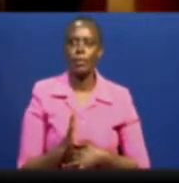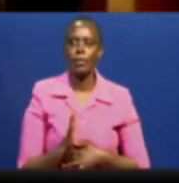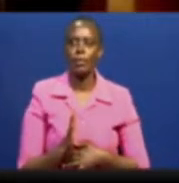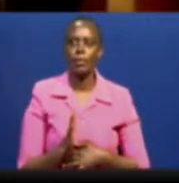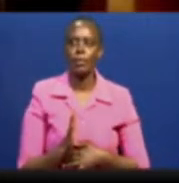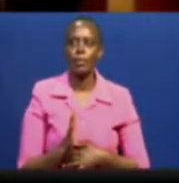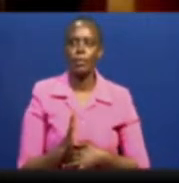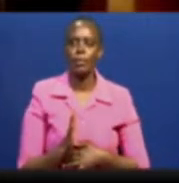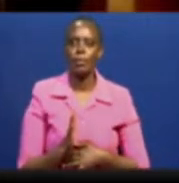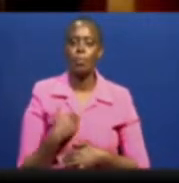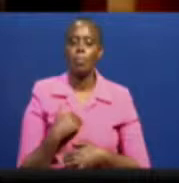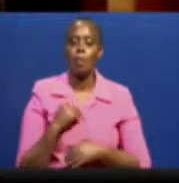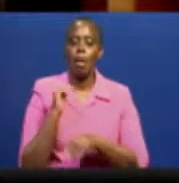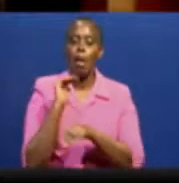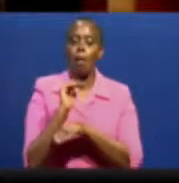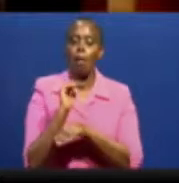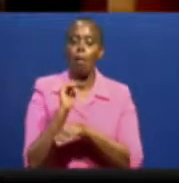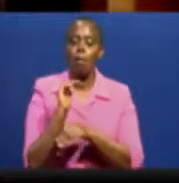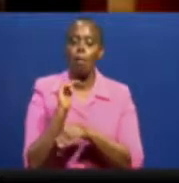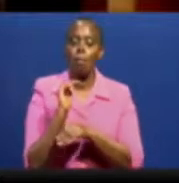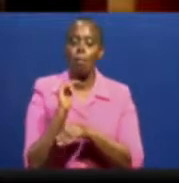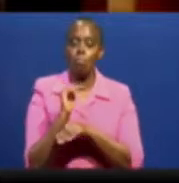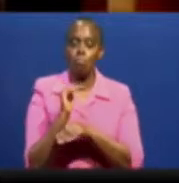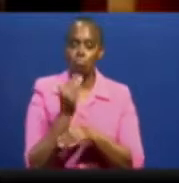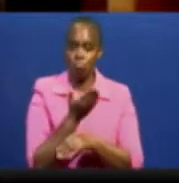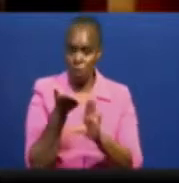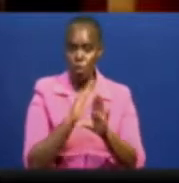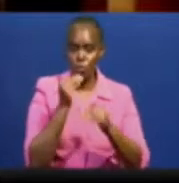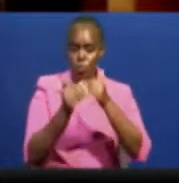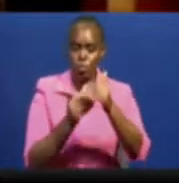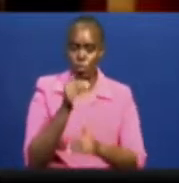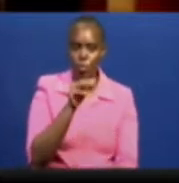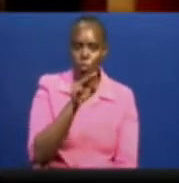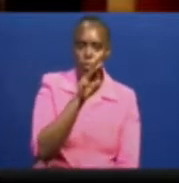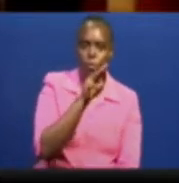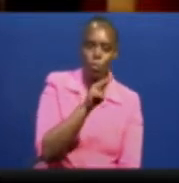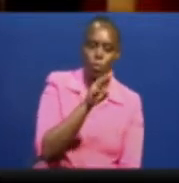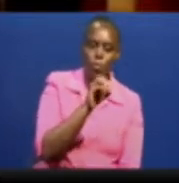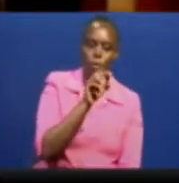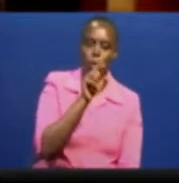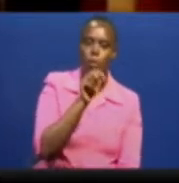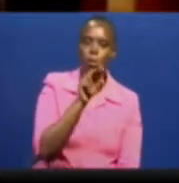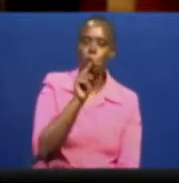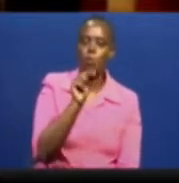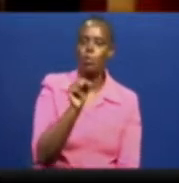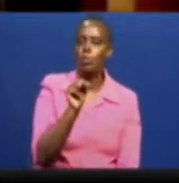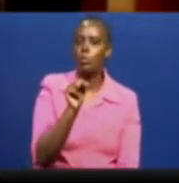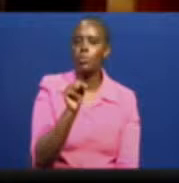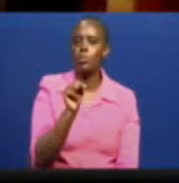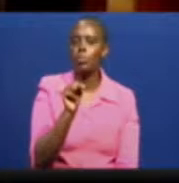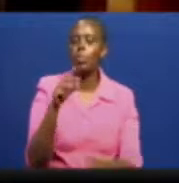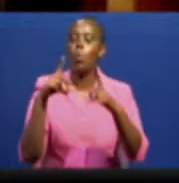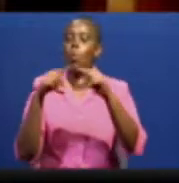I would beg your indulgence to withdraw the procedural motion because of the way it was worded.